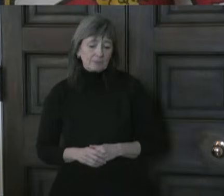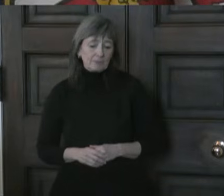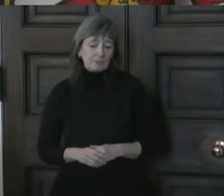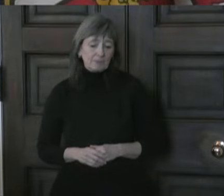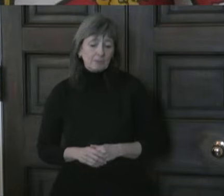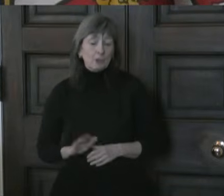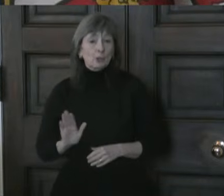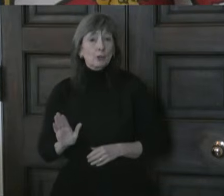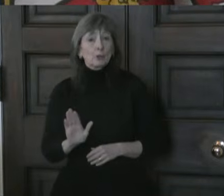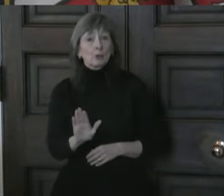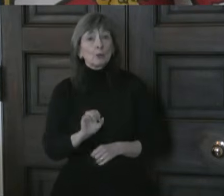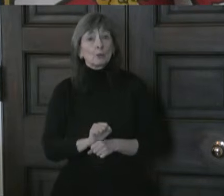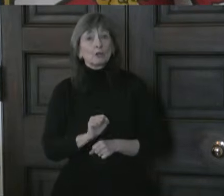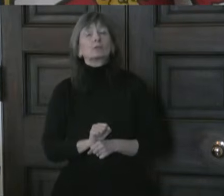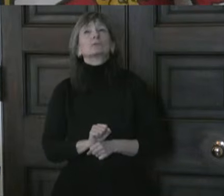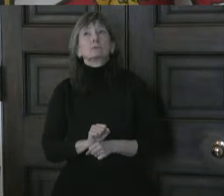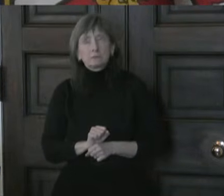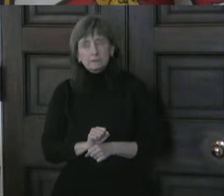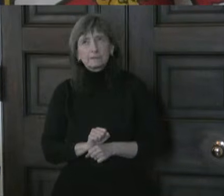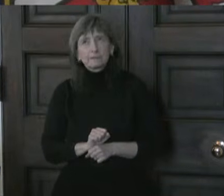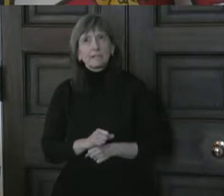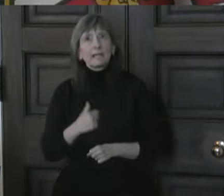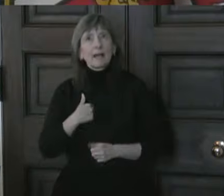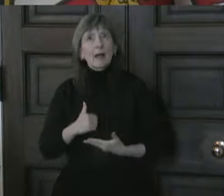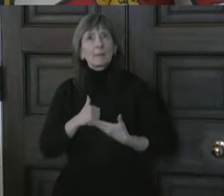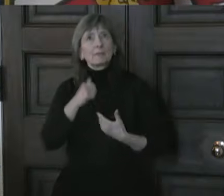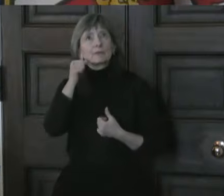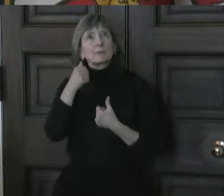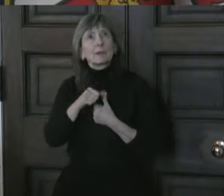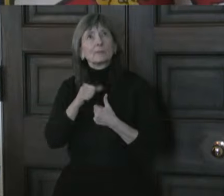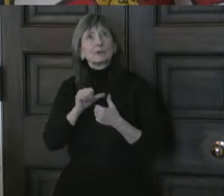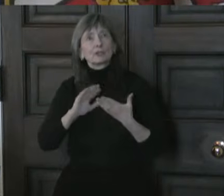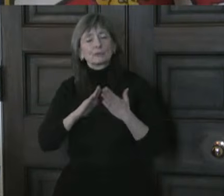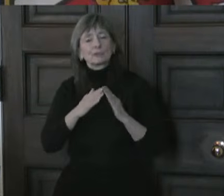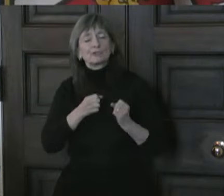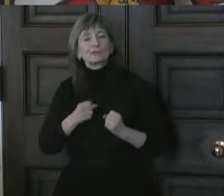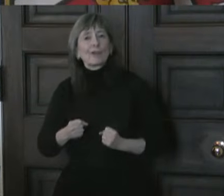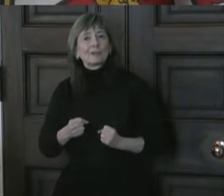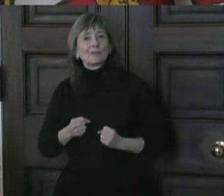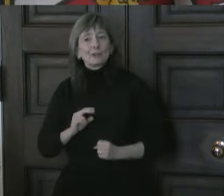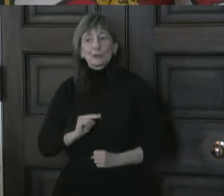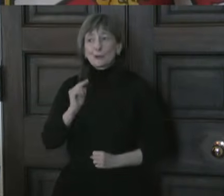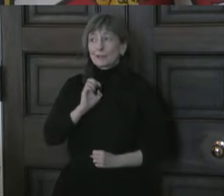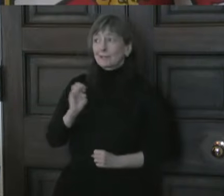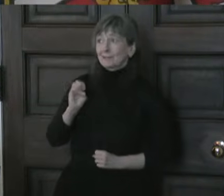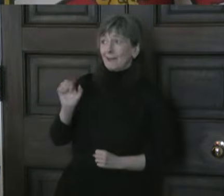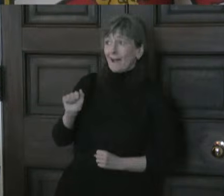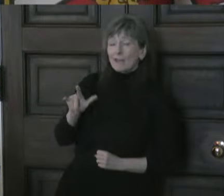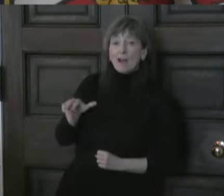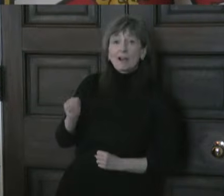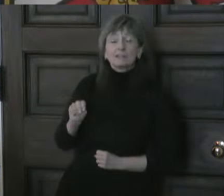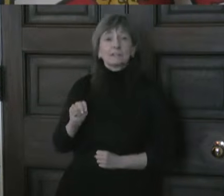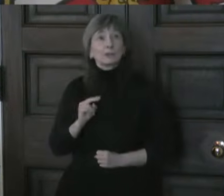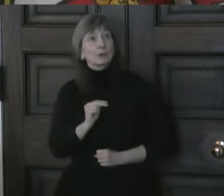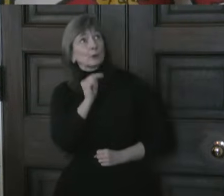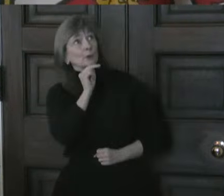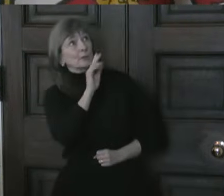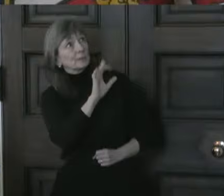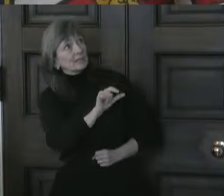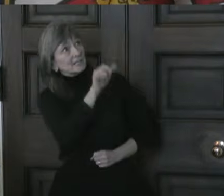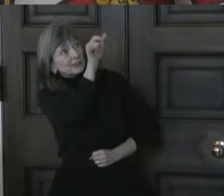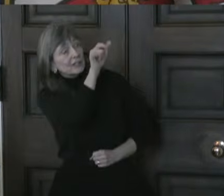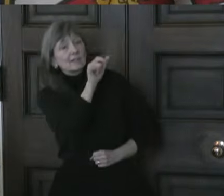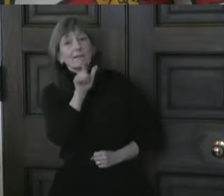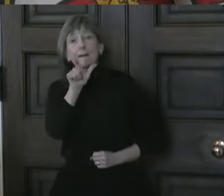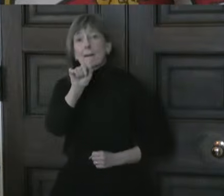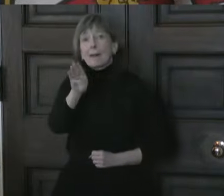Your efforts remind us of the strength of our communities, whether it's the Northeast Avalon, the Northern Peninsula, or Labrador,